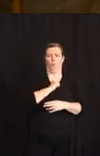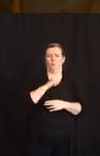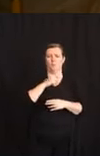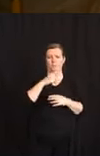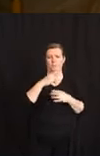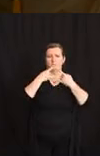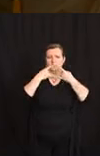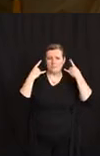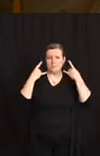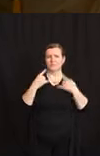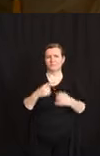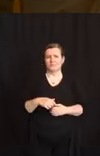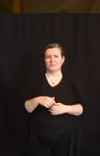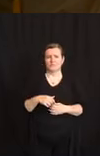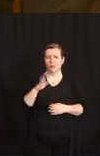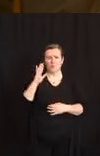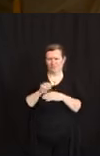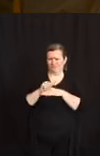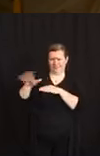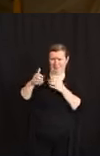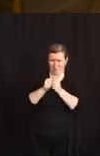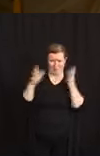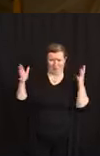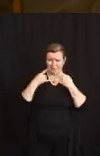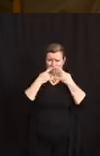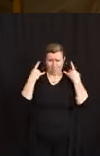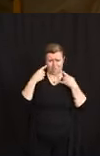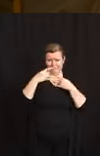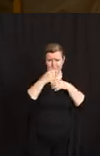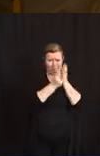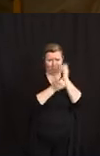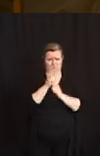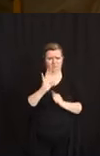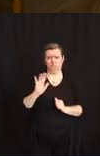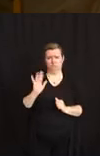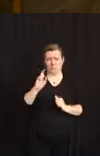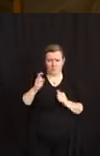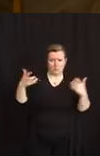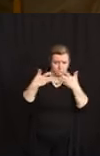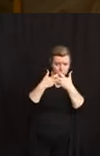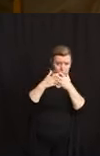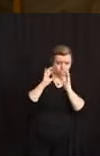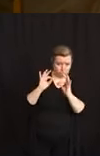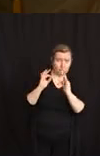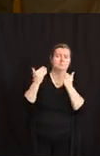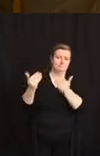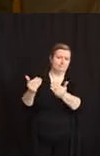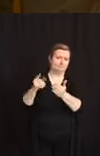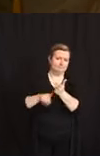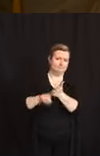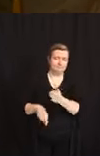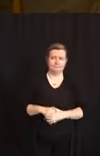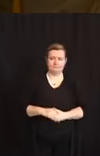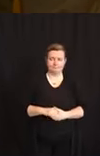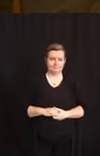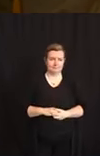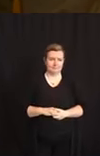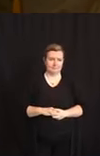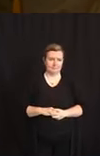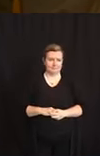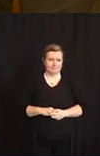than at home writing reports, but they have to do both. And how about reopening Woodbury? We